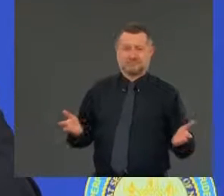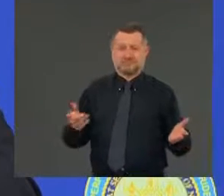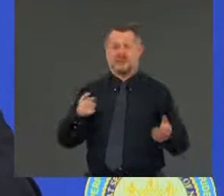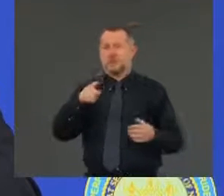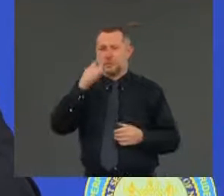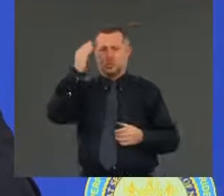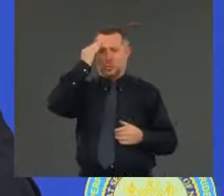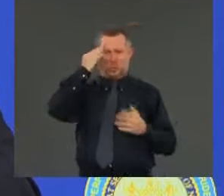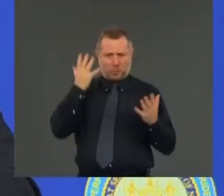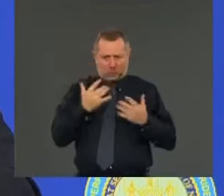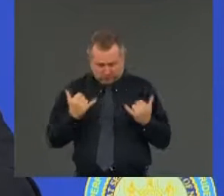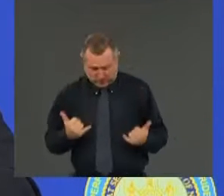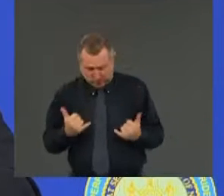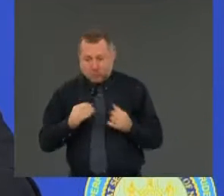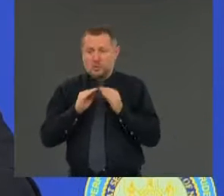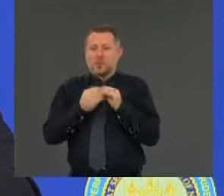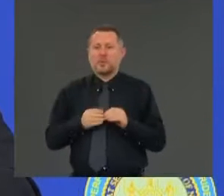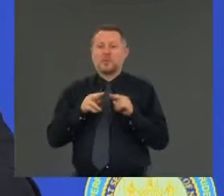tomorrow.